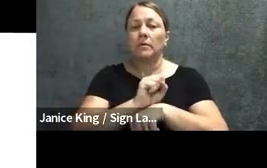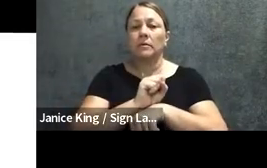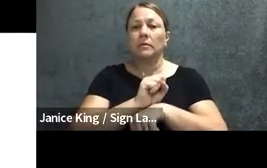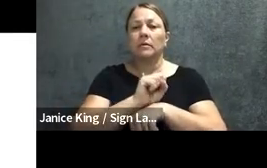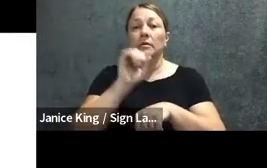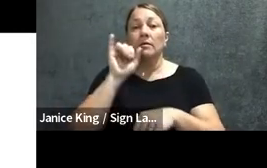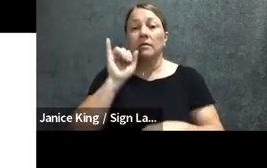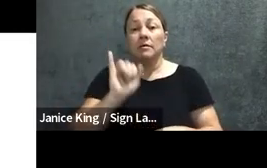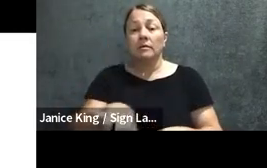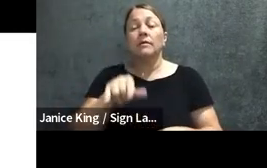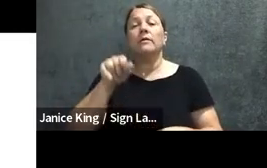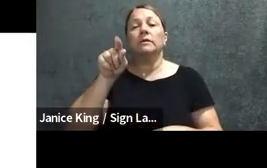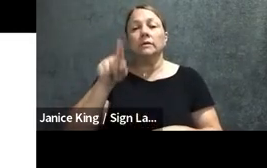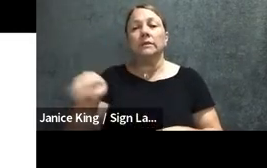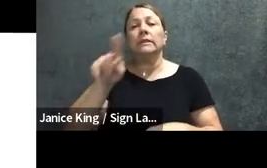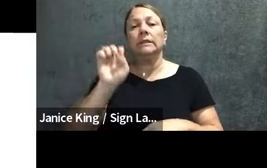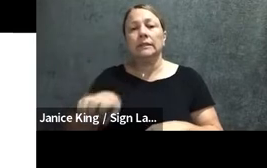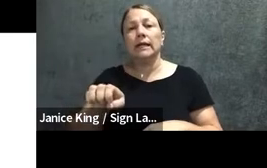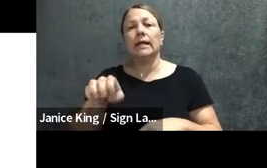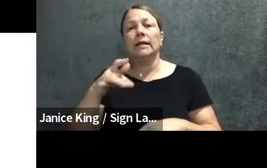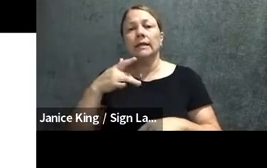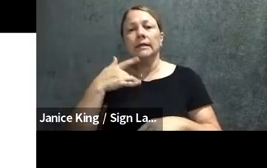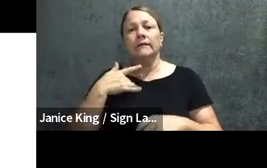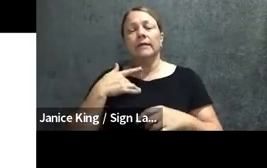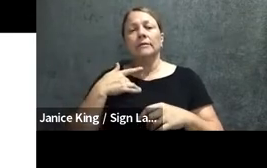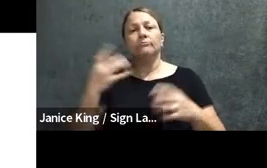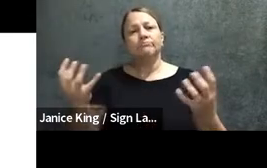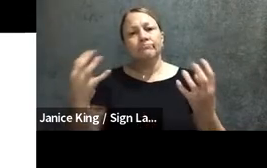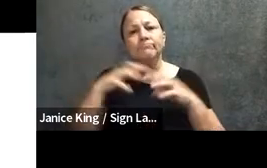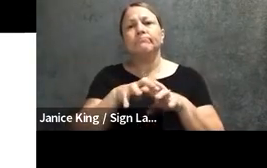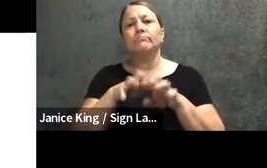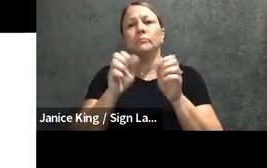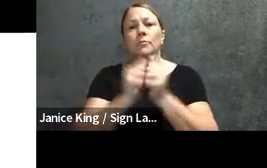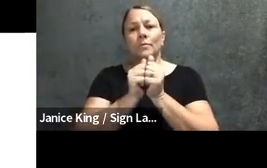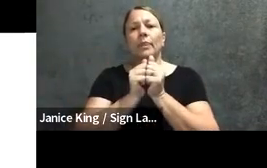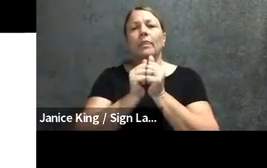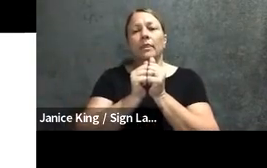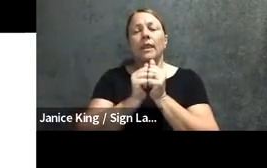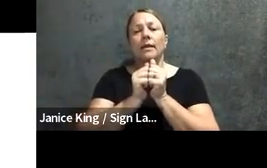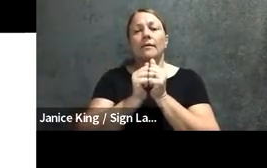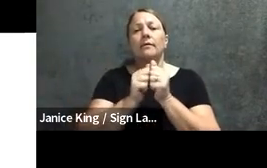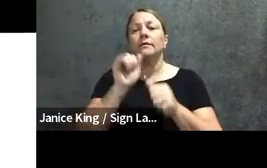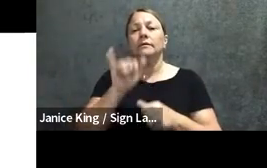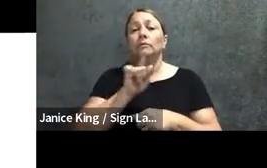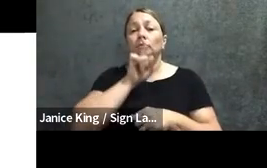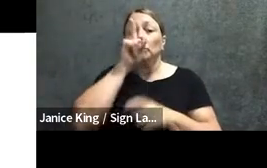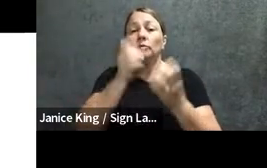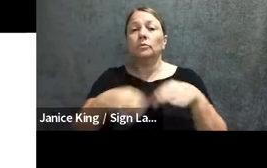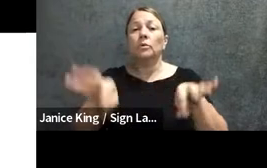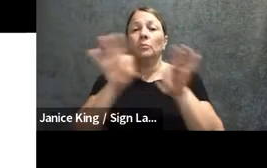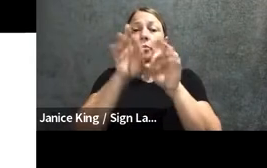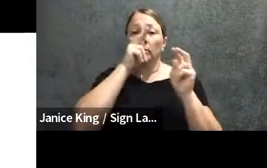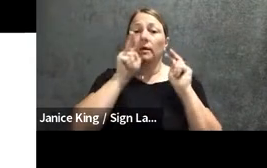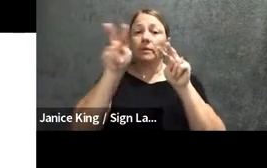that they can engage in, which can provide a meaningful income to them. So it's a really important aspect of the